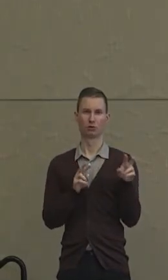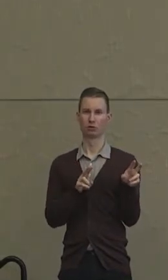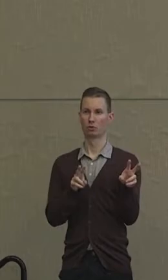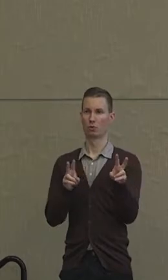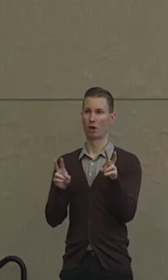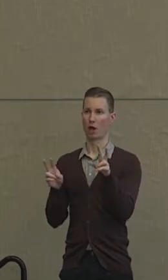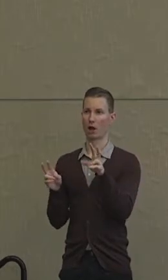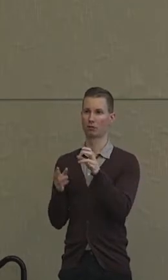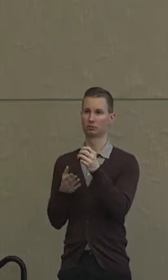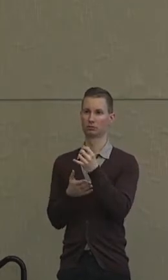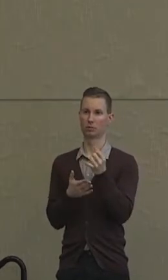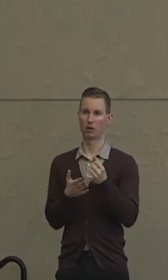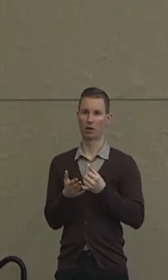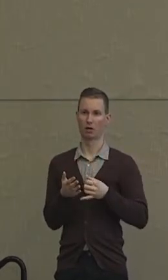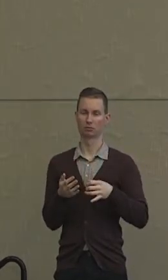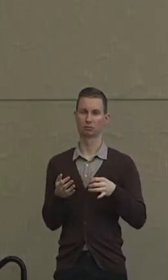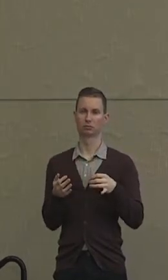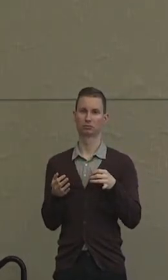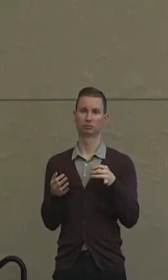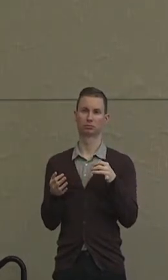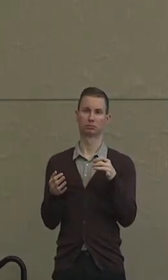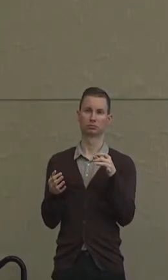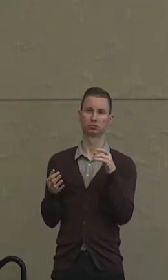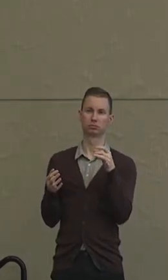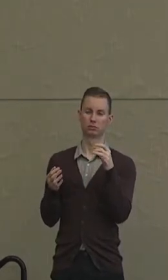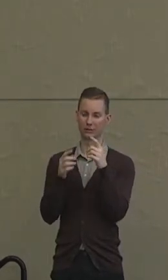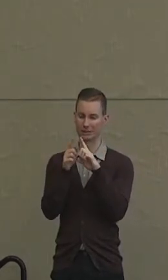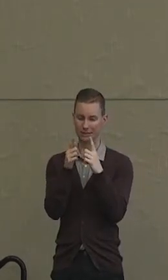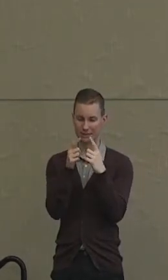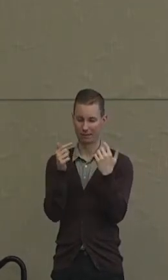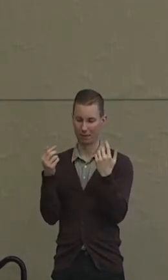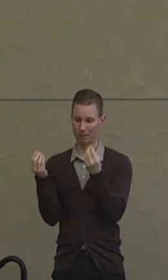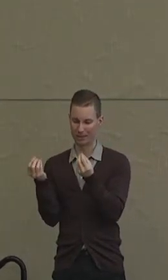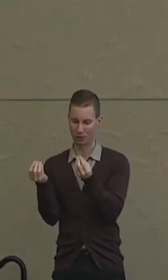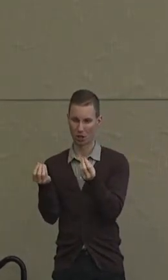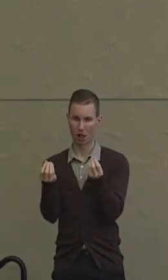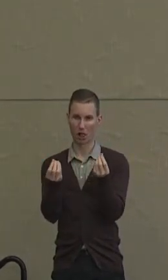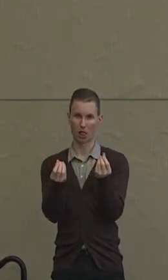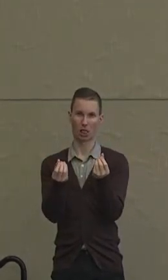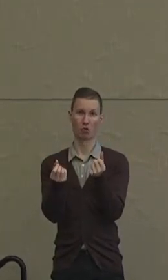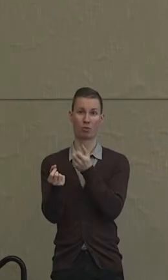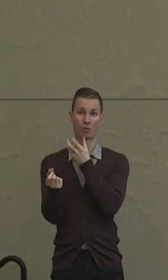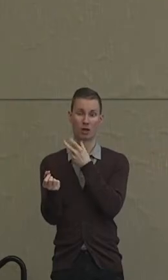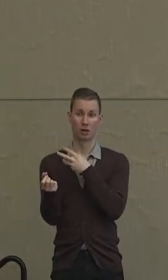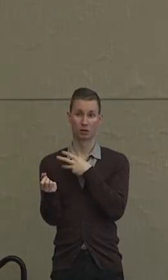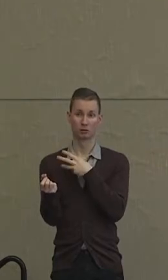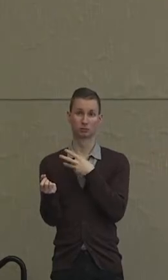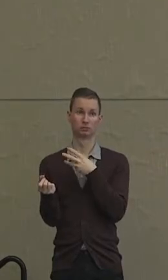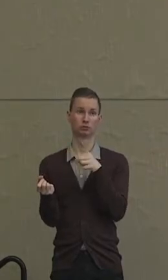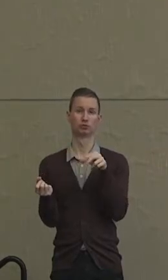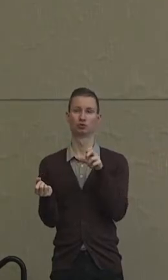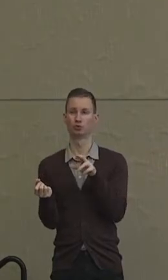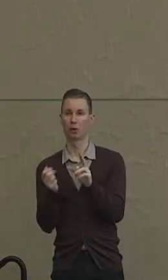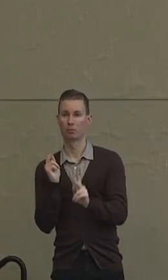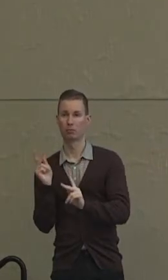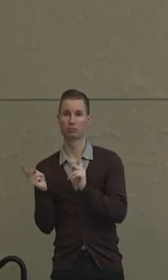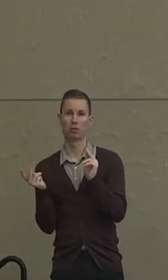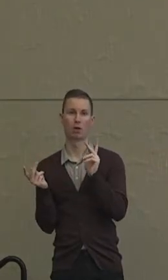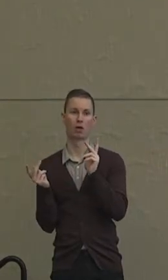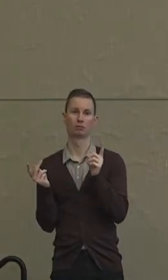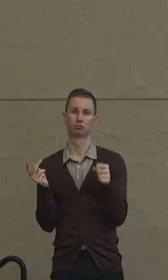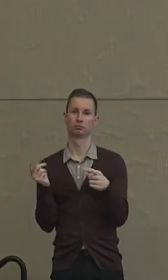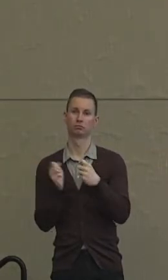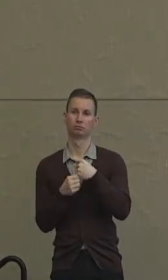and looking at all the kinds of material that women and queer folks were